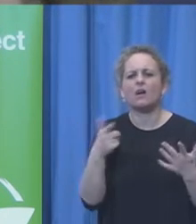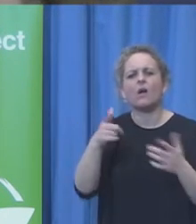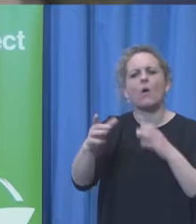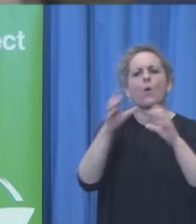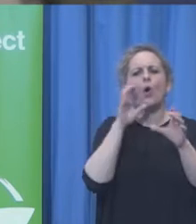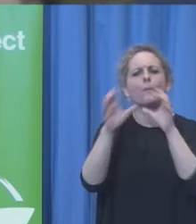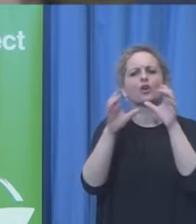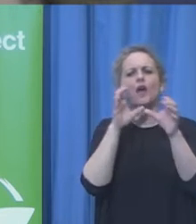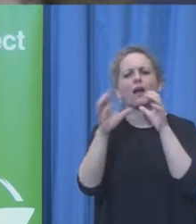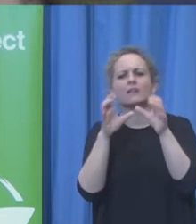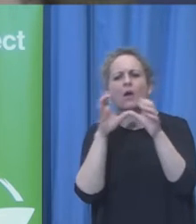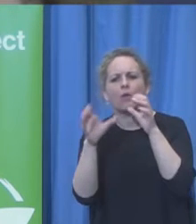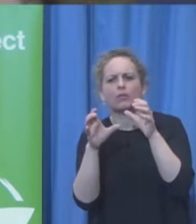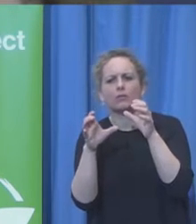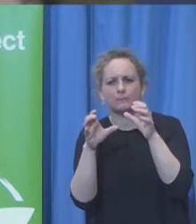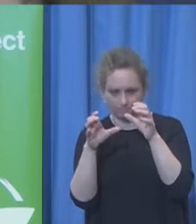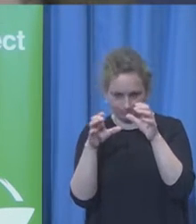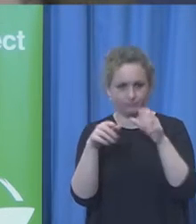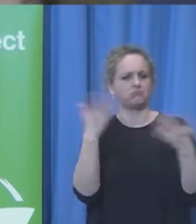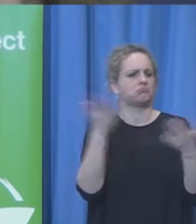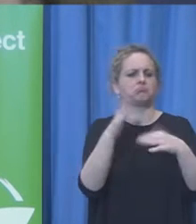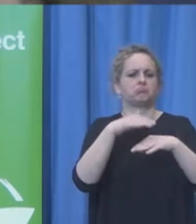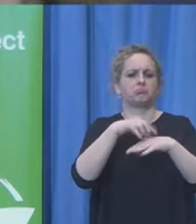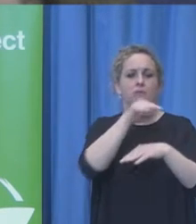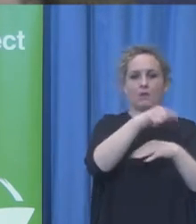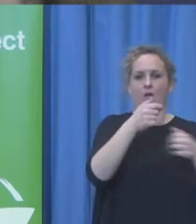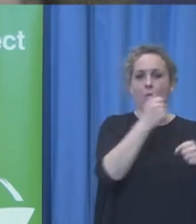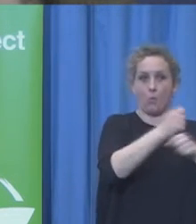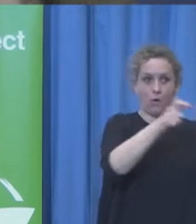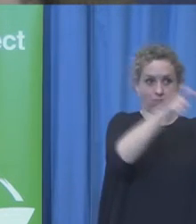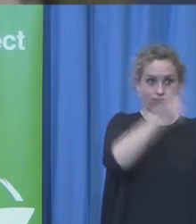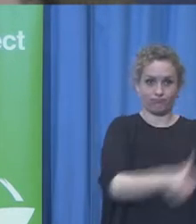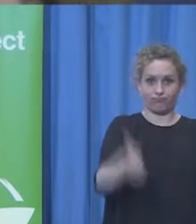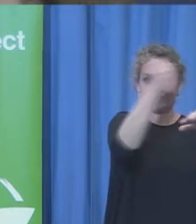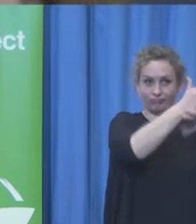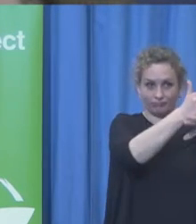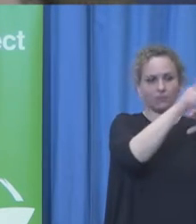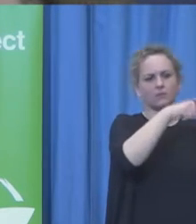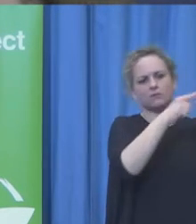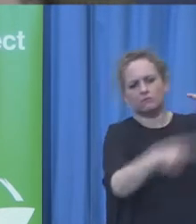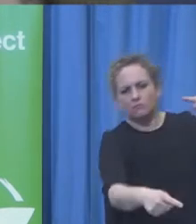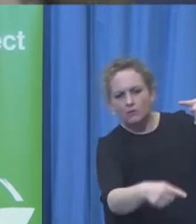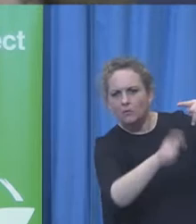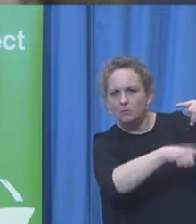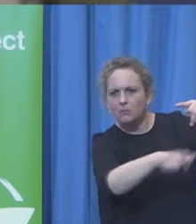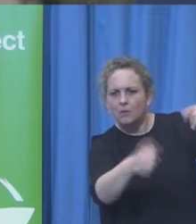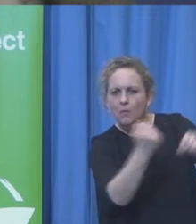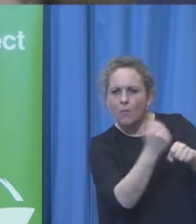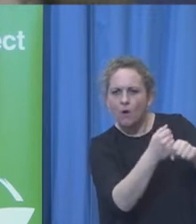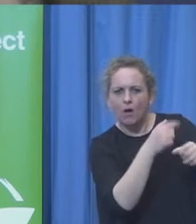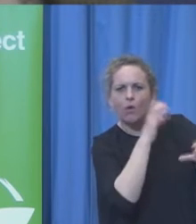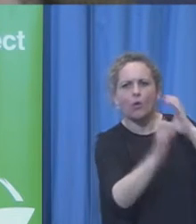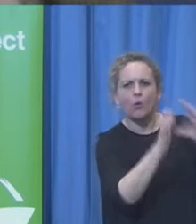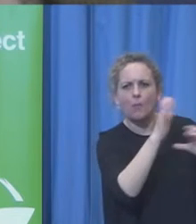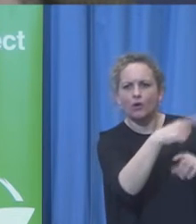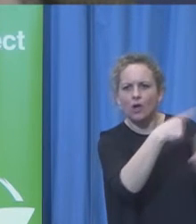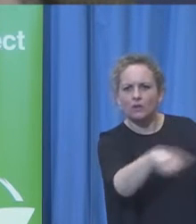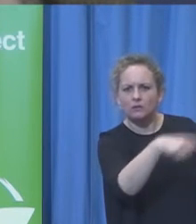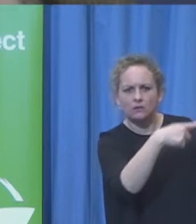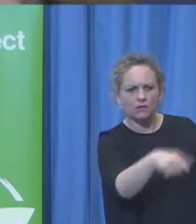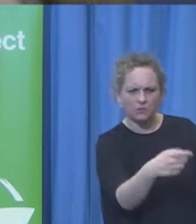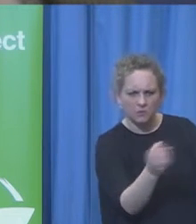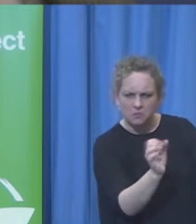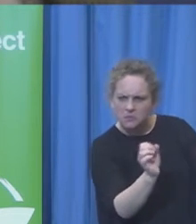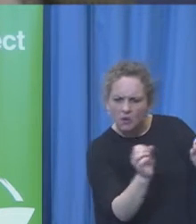my question to the two speakers is whether they have examples on how authorities, national authorities,